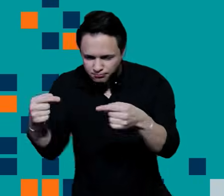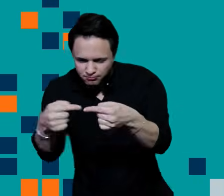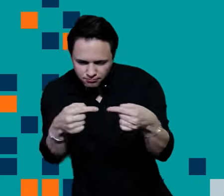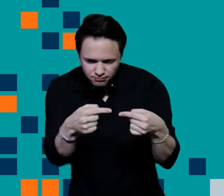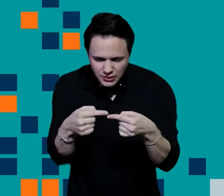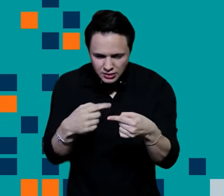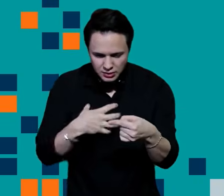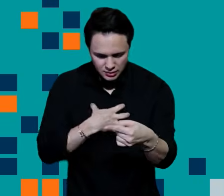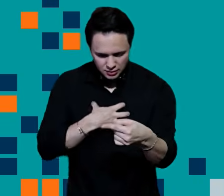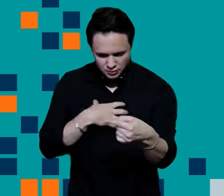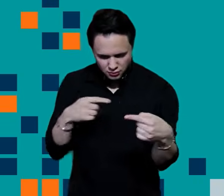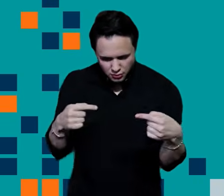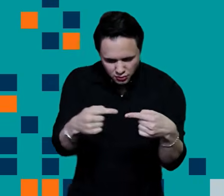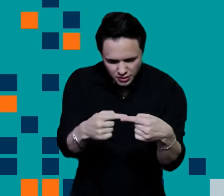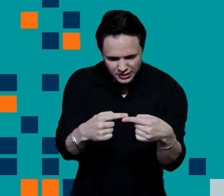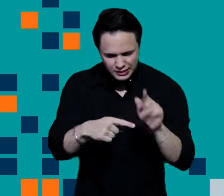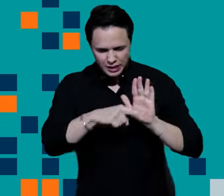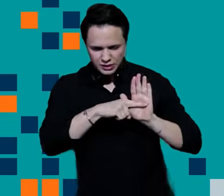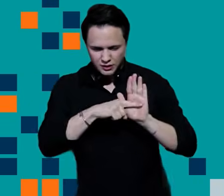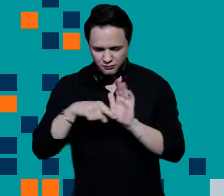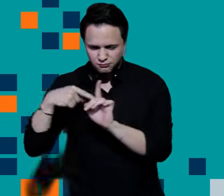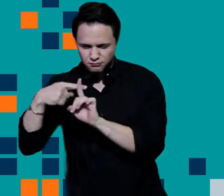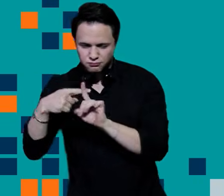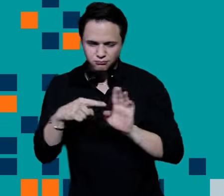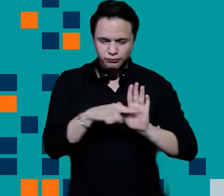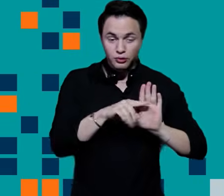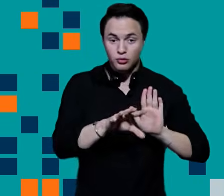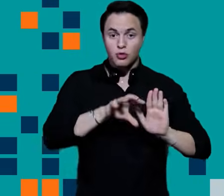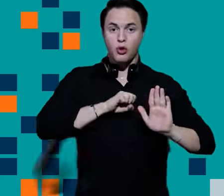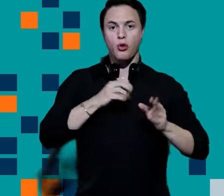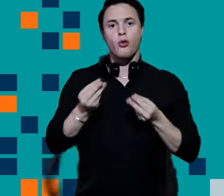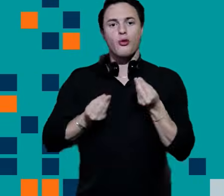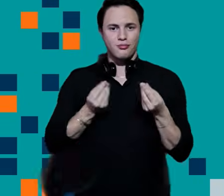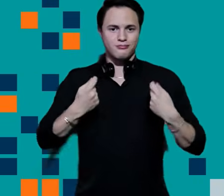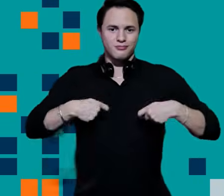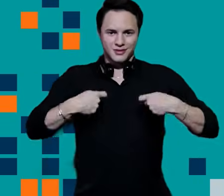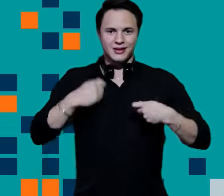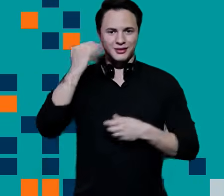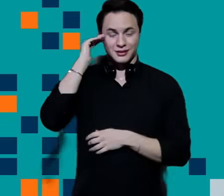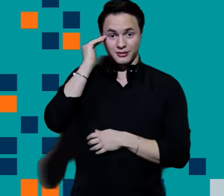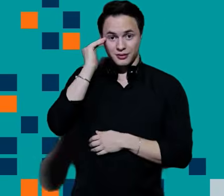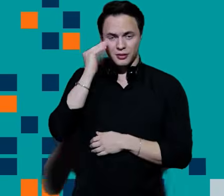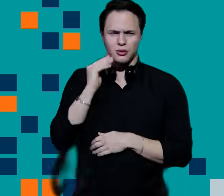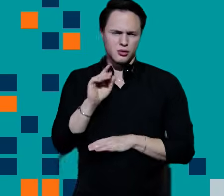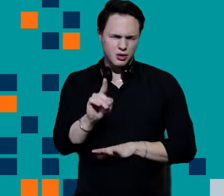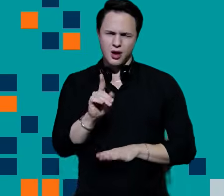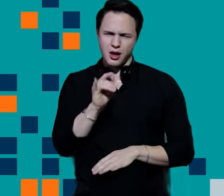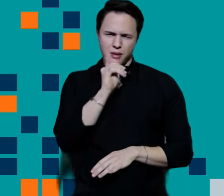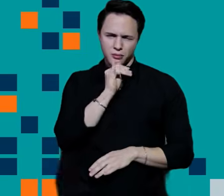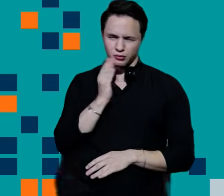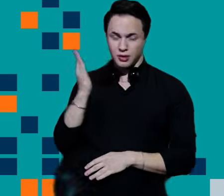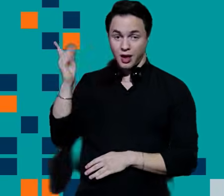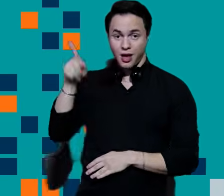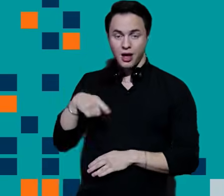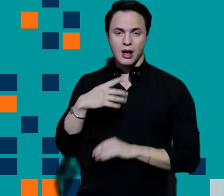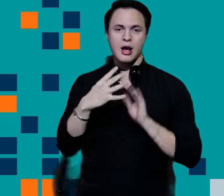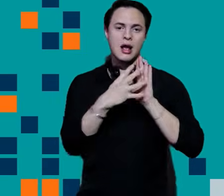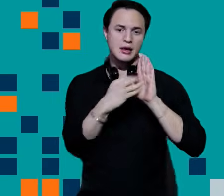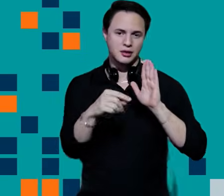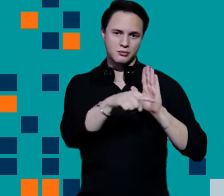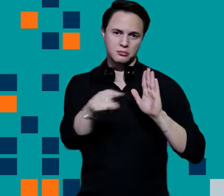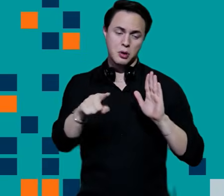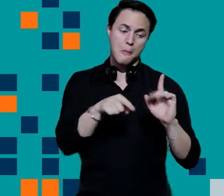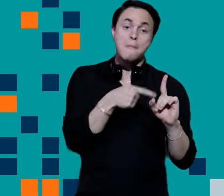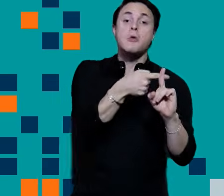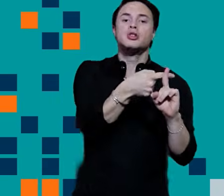emotions on the negative side as opposed to the positive side. I'm just going to give you one example, which is in fact, I think, a very positive